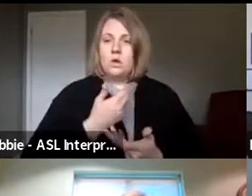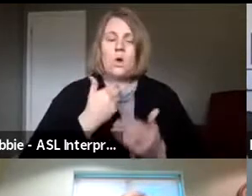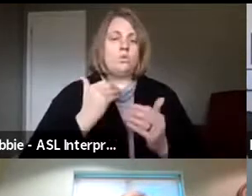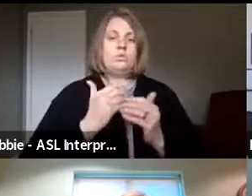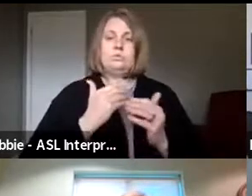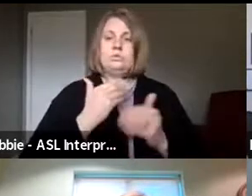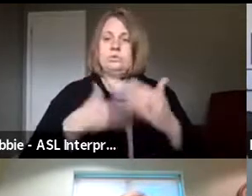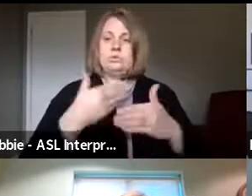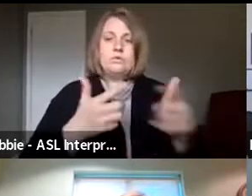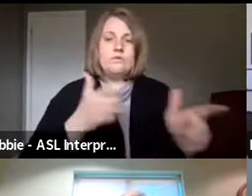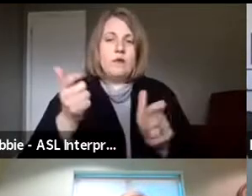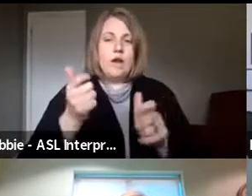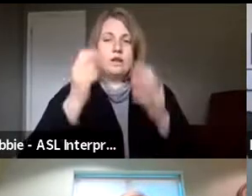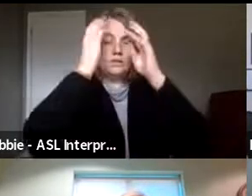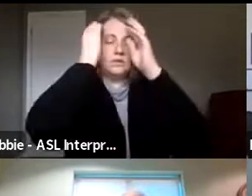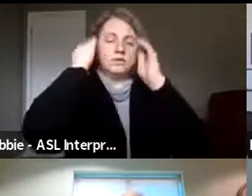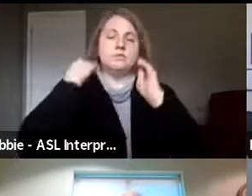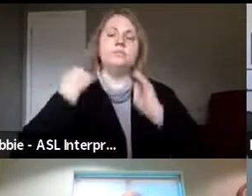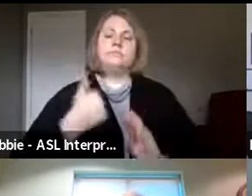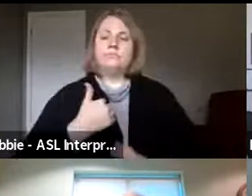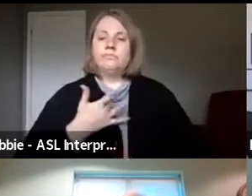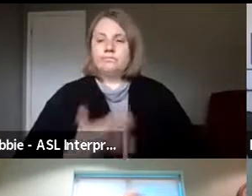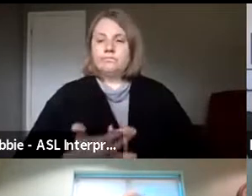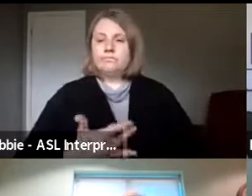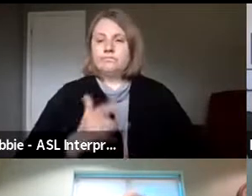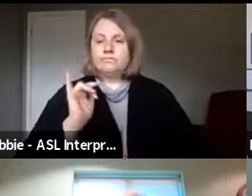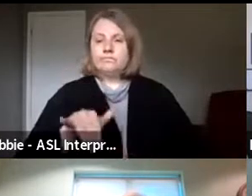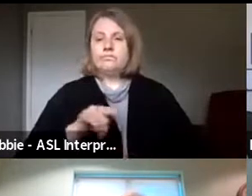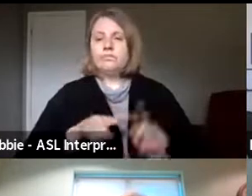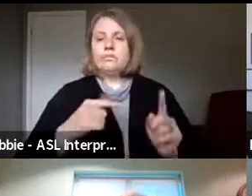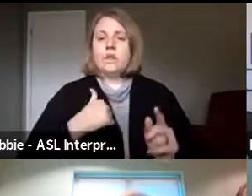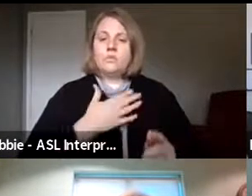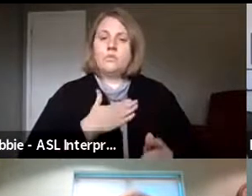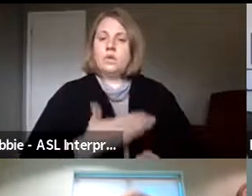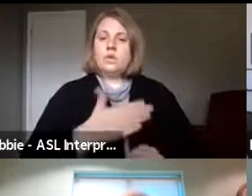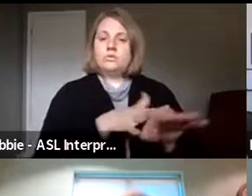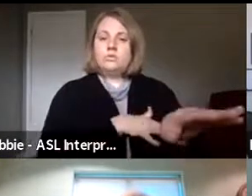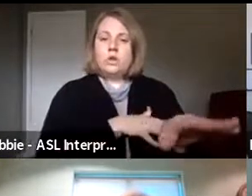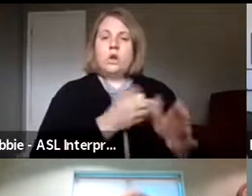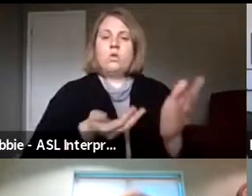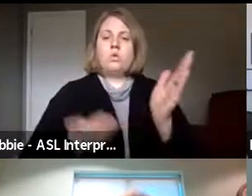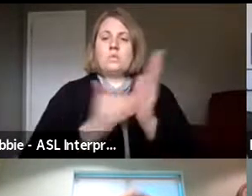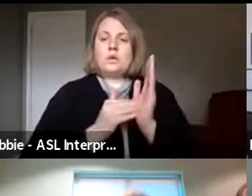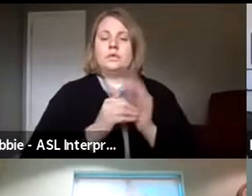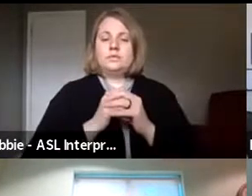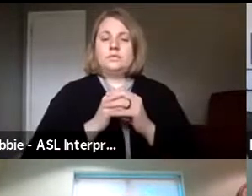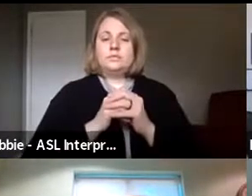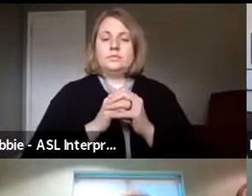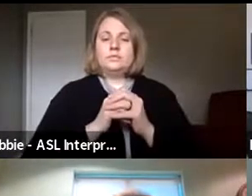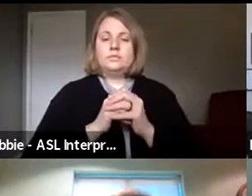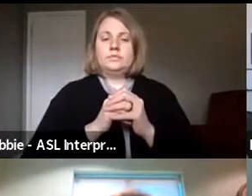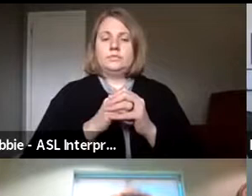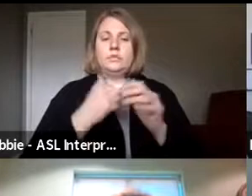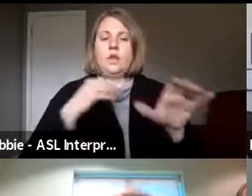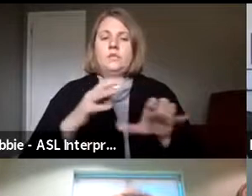too fast, because I do tend to go too fast, but I'm willing to slow down or repeat. I've